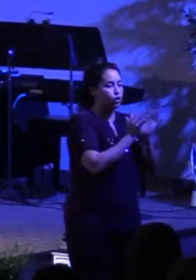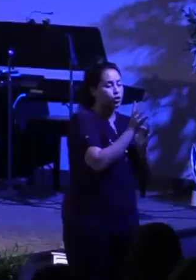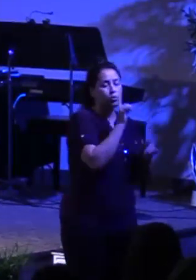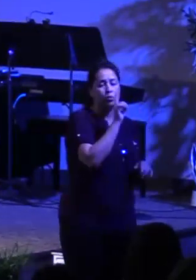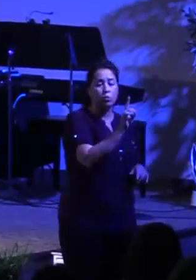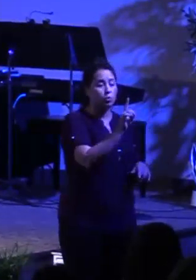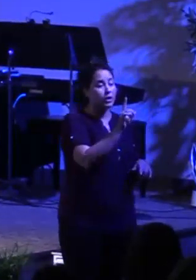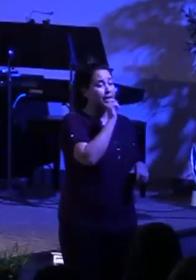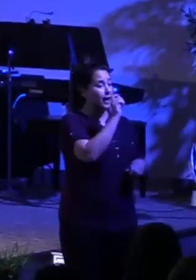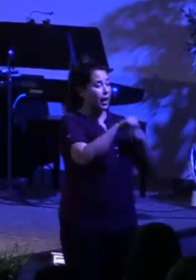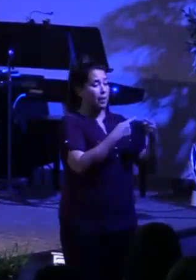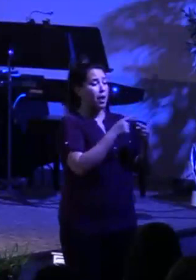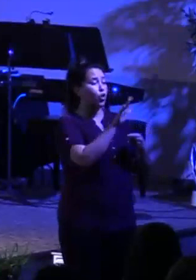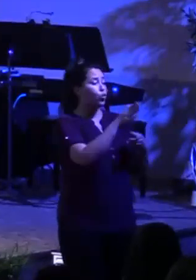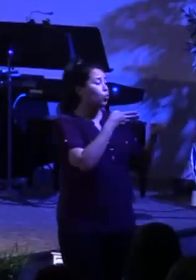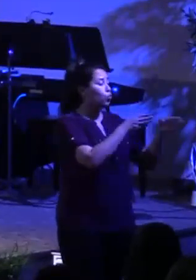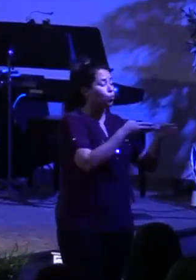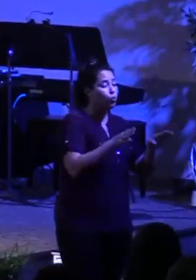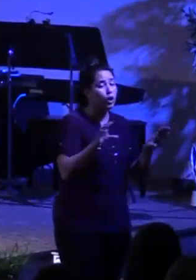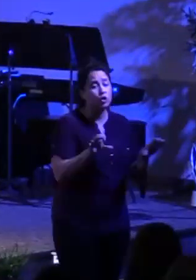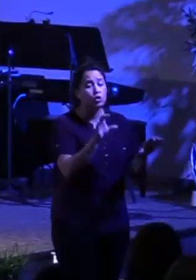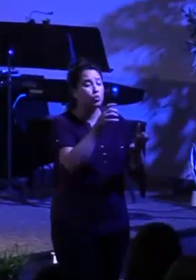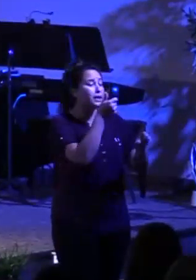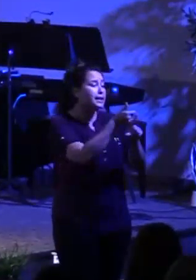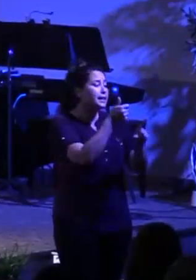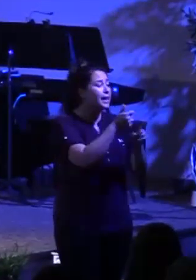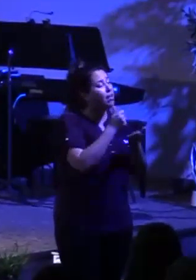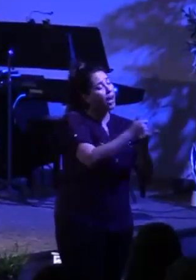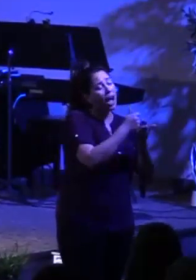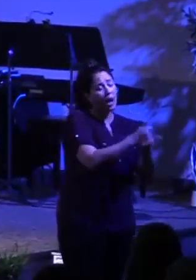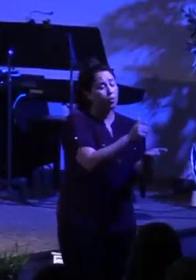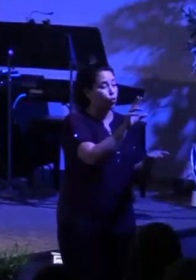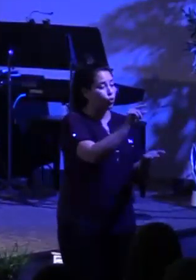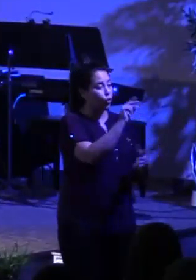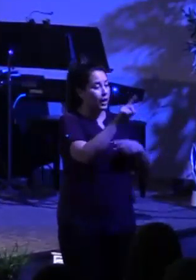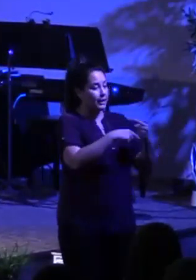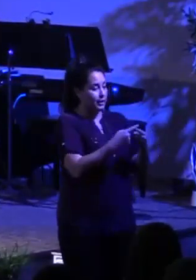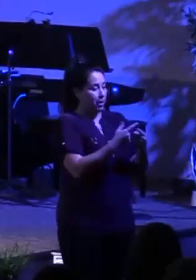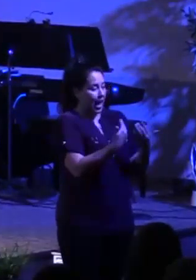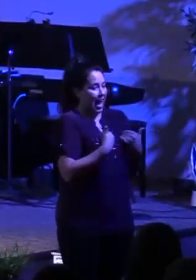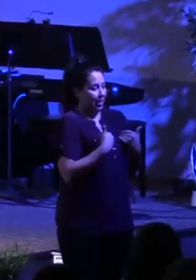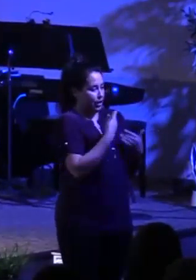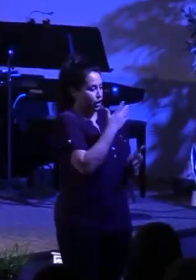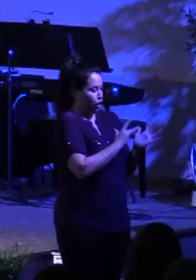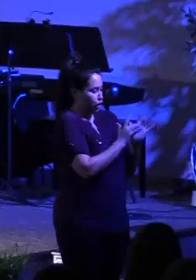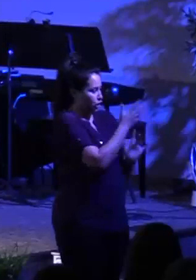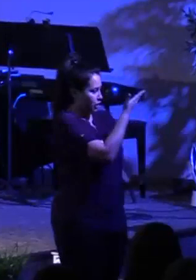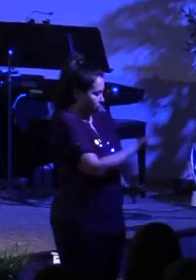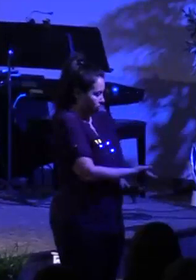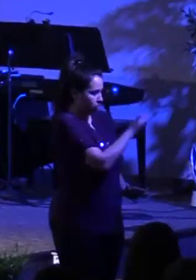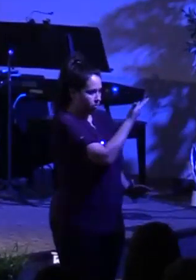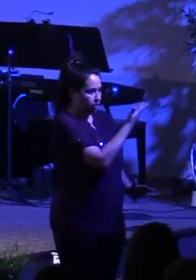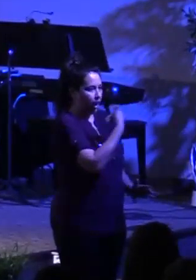not about techniques. It's not about self-help stuff. It's about the presence of Jesus and us following